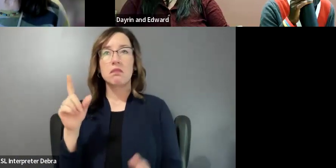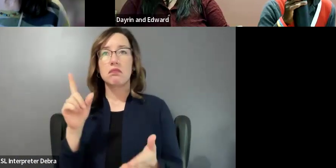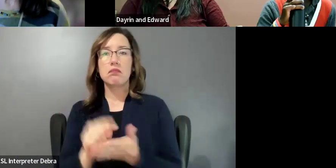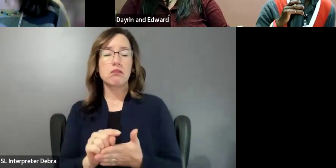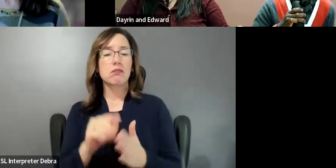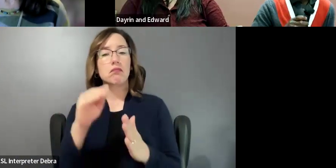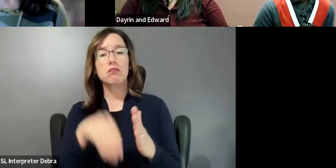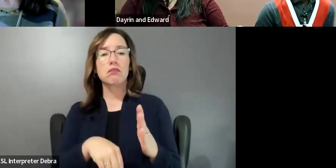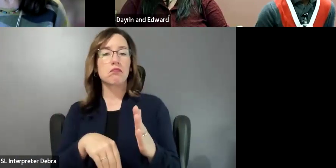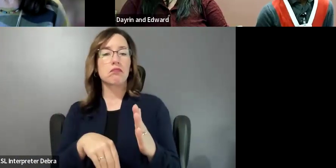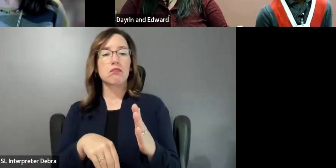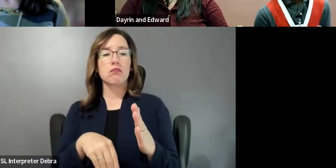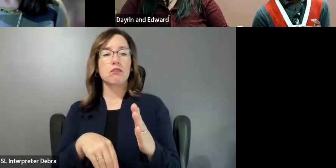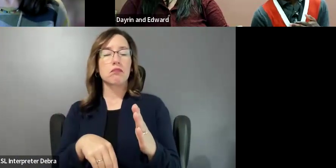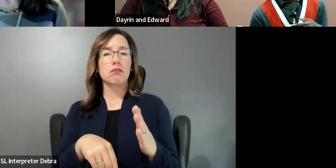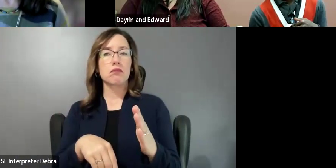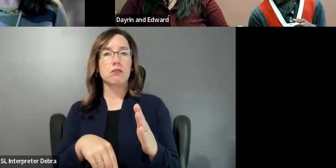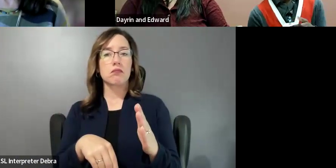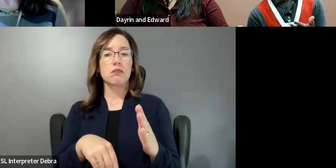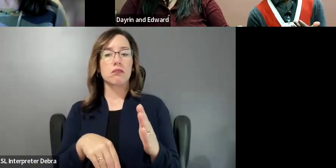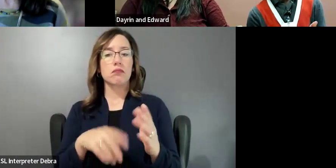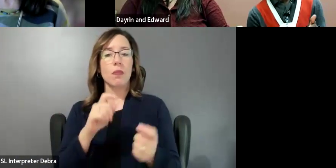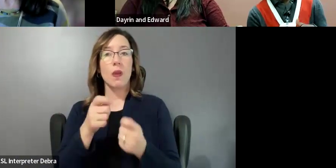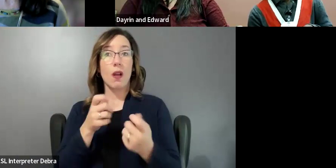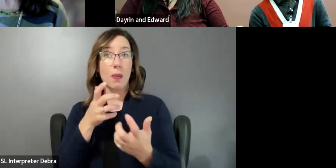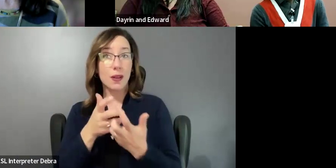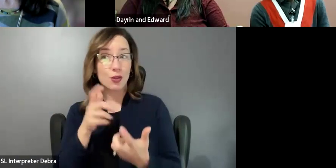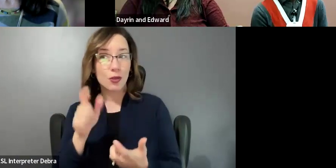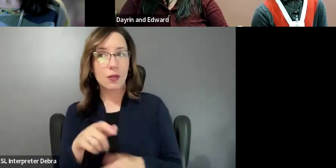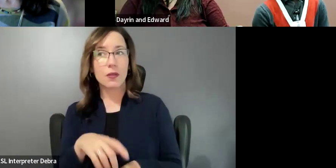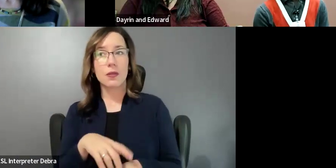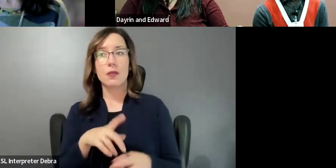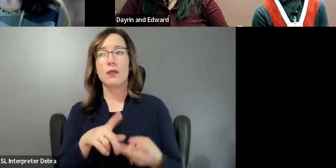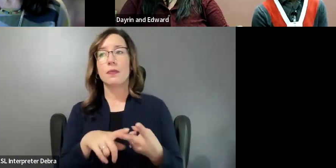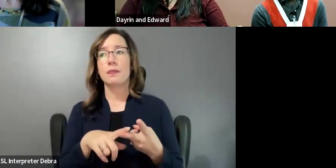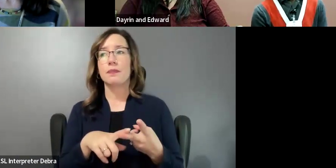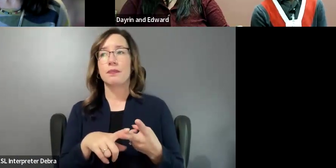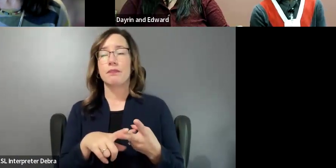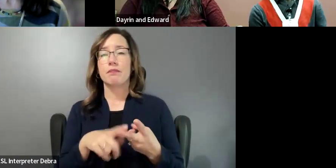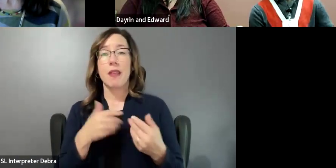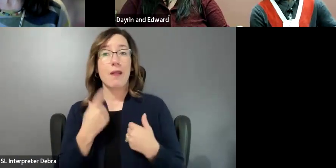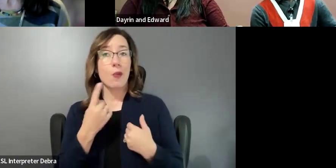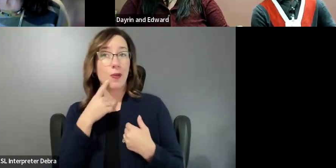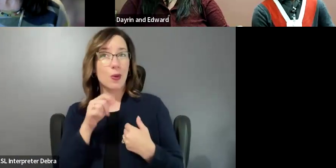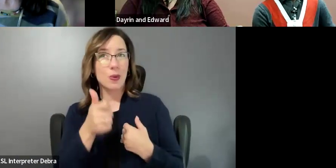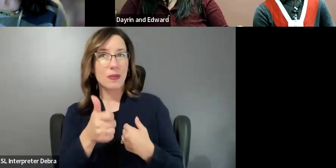and fill in the accommodation needs and have one for yourself.